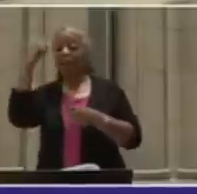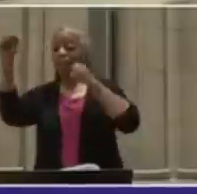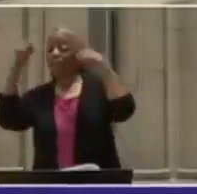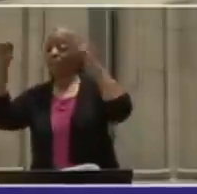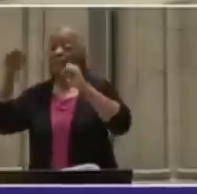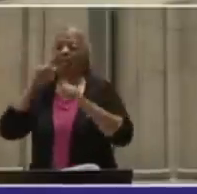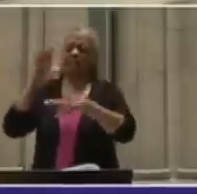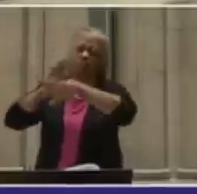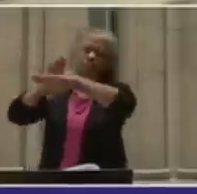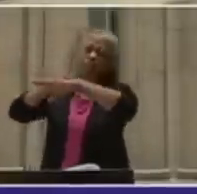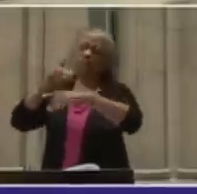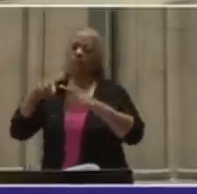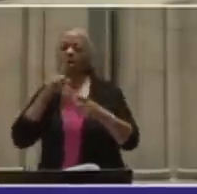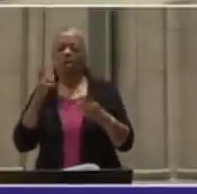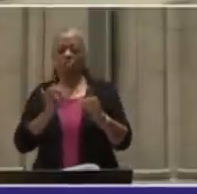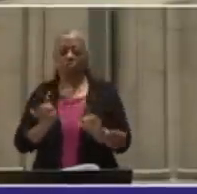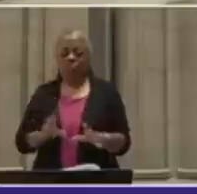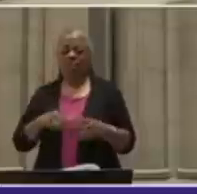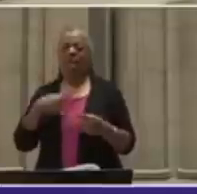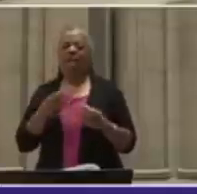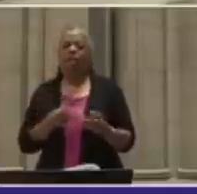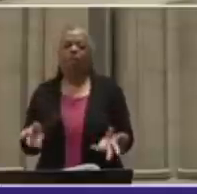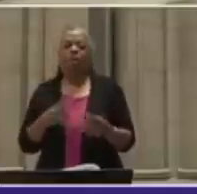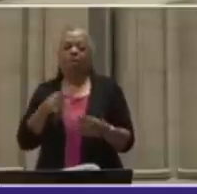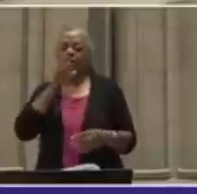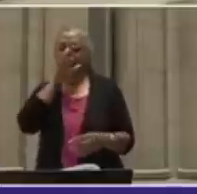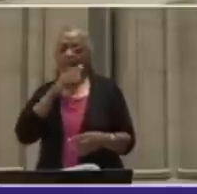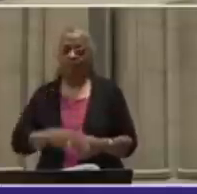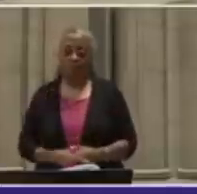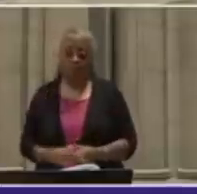rebuke are useless and a waste of breath.